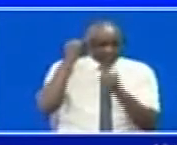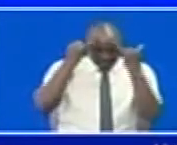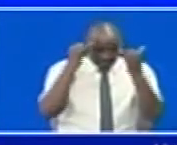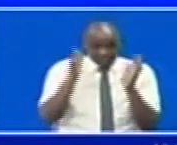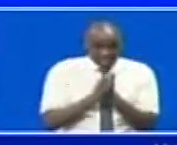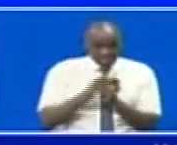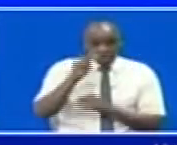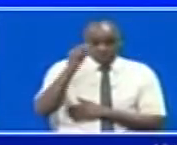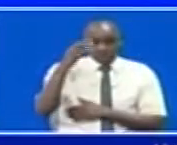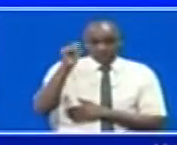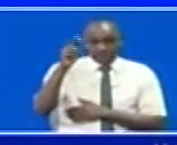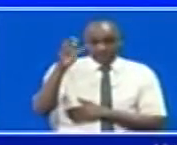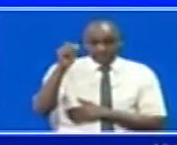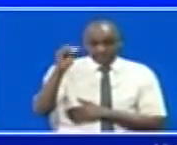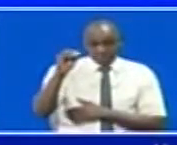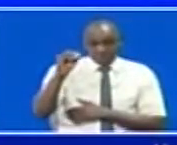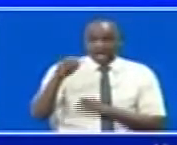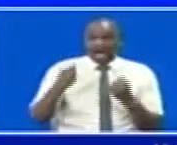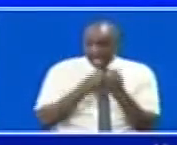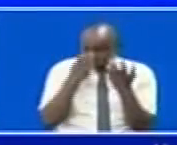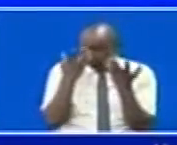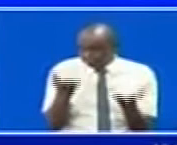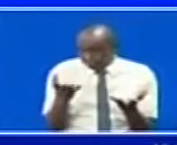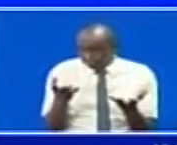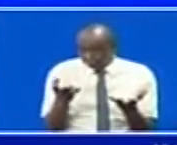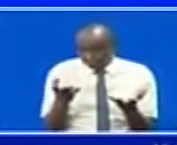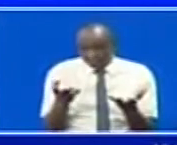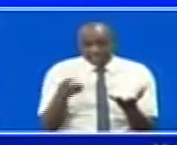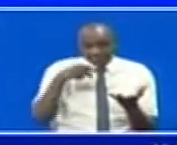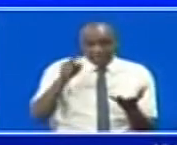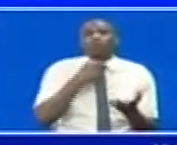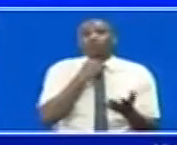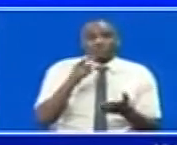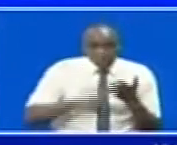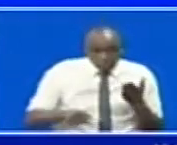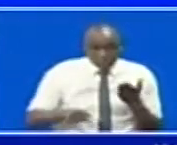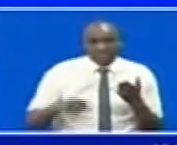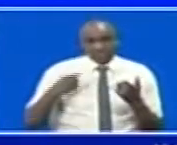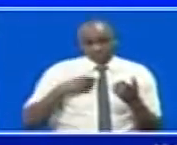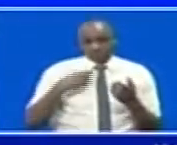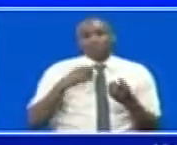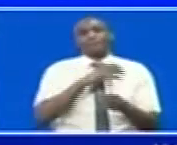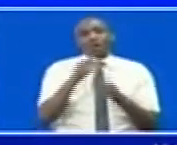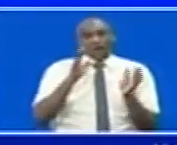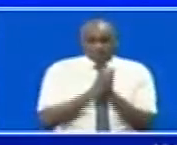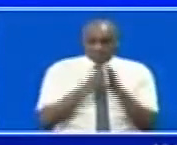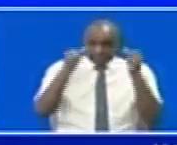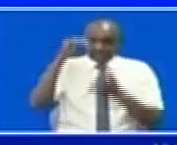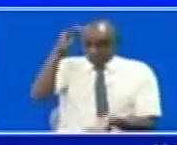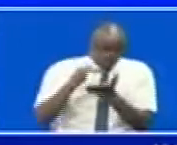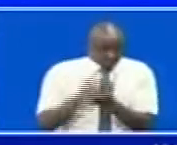at Ifungamano that was founded on, among other things, the desire to clip the immense powers of the